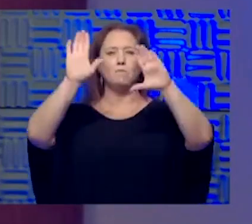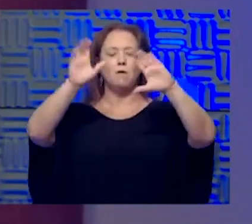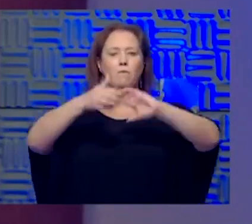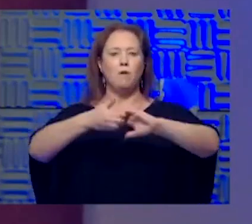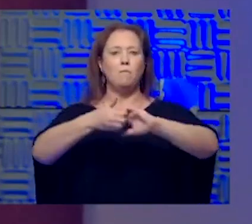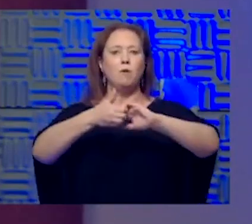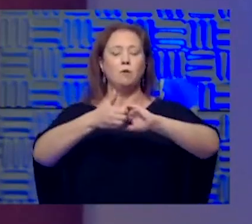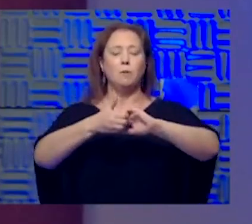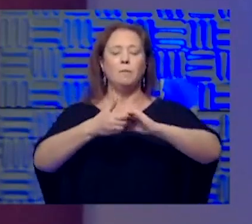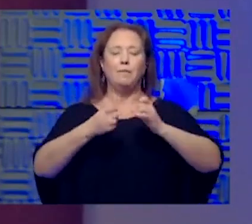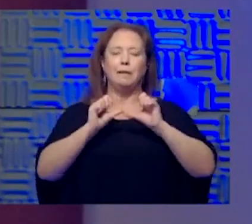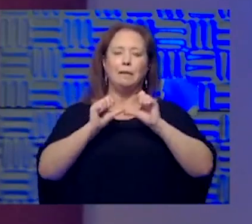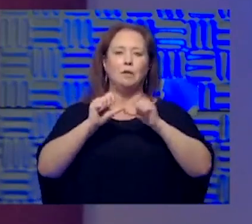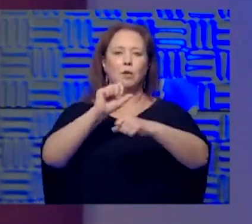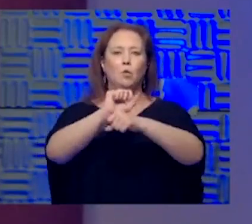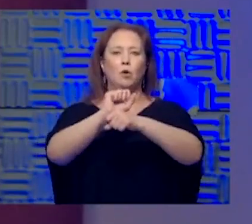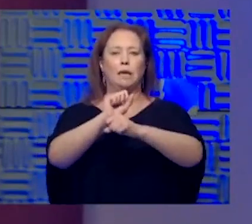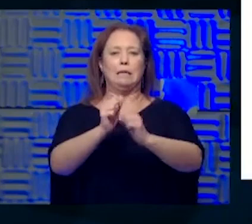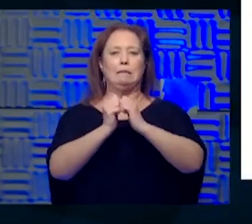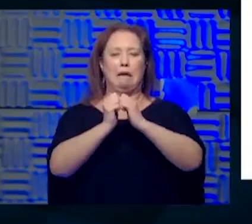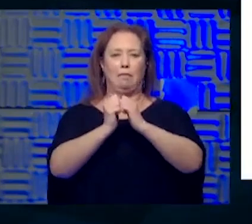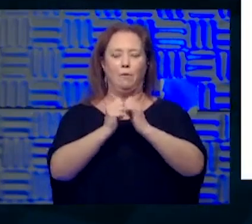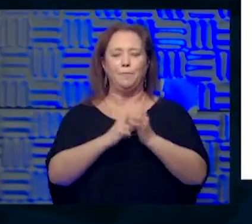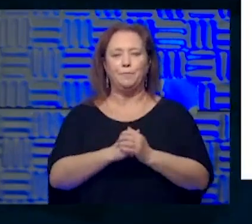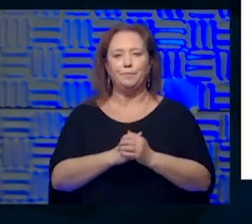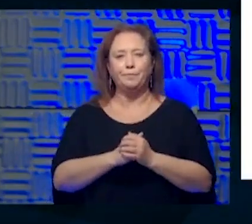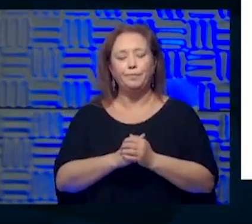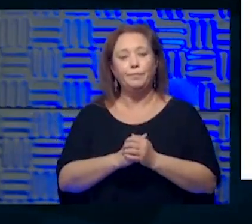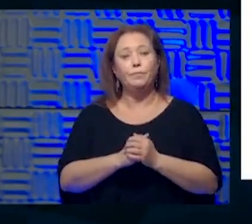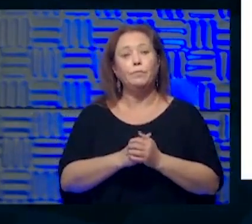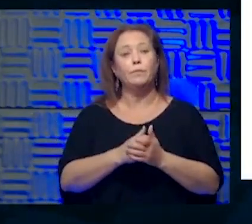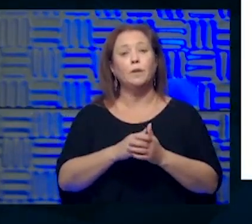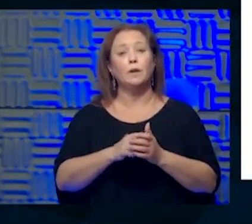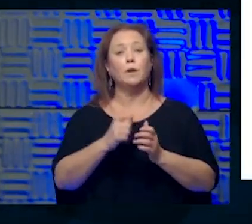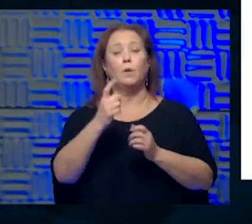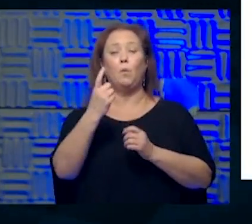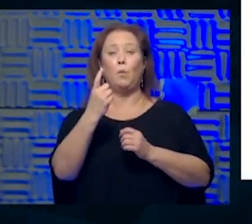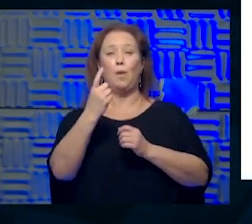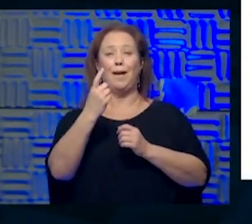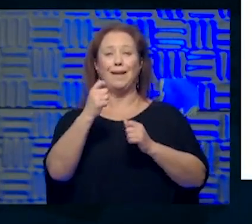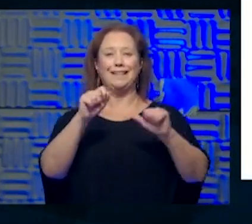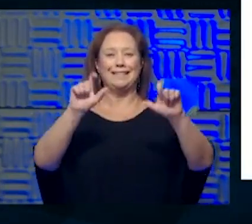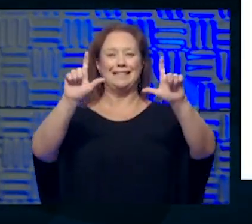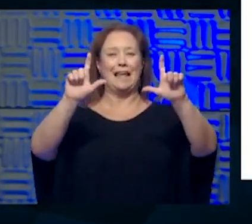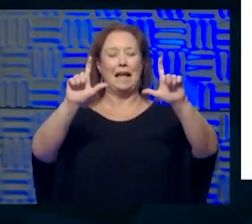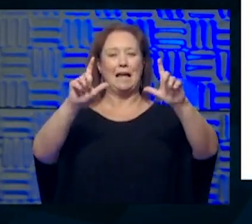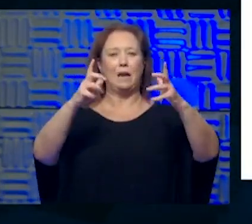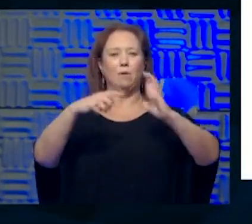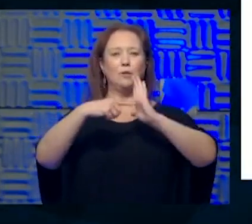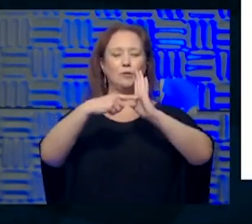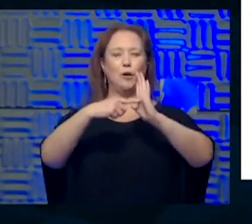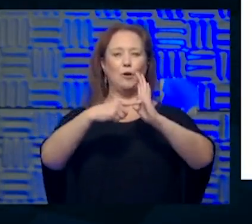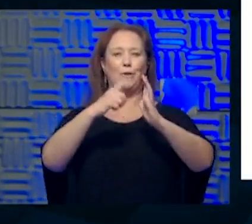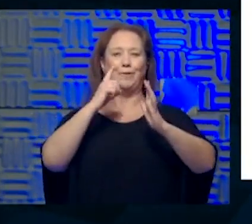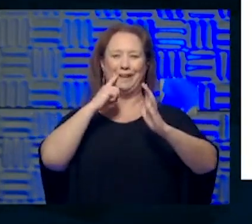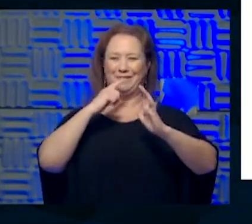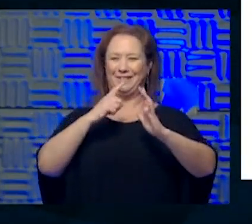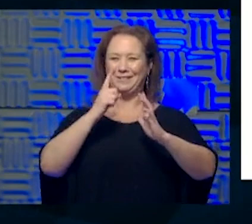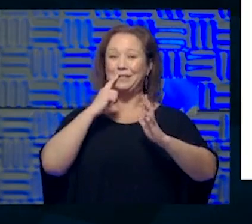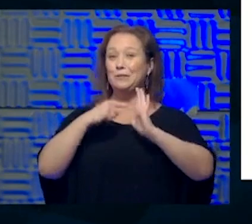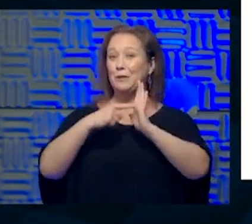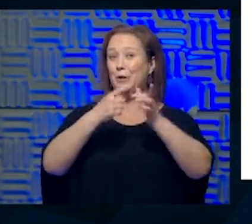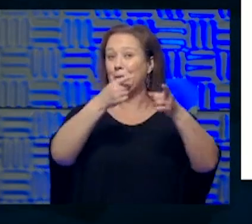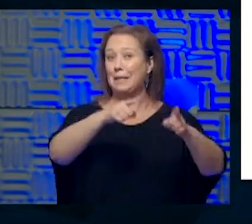keep working together on that. Next one, Logan. I got one little table here that's kind of a teaser for next week, looking